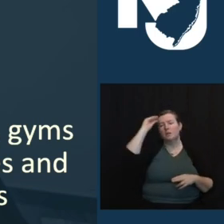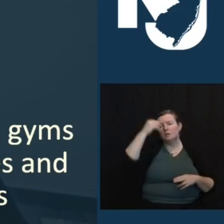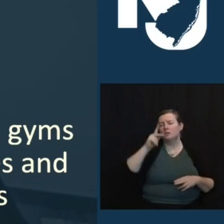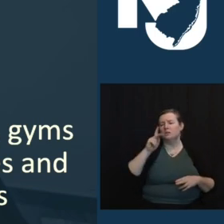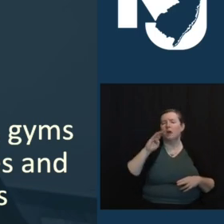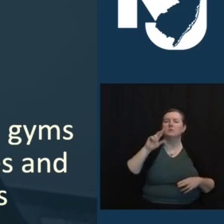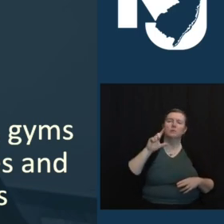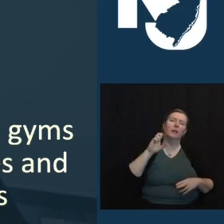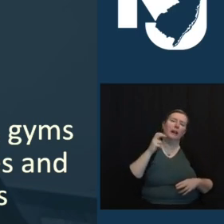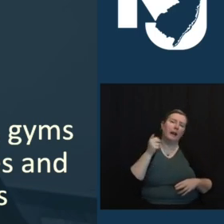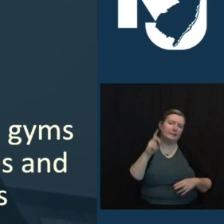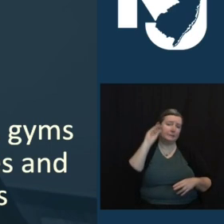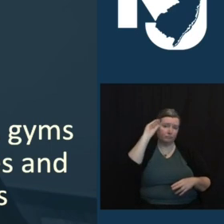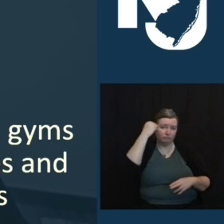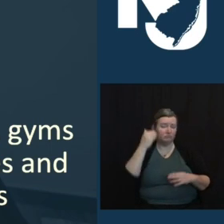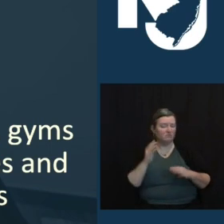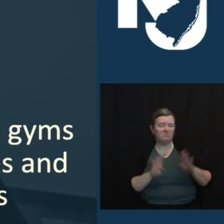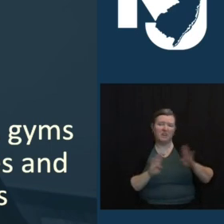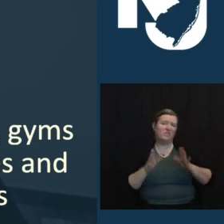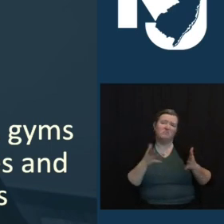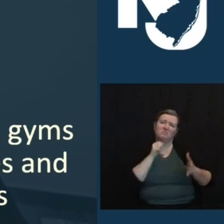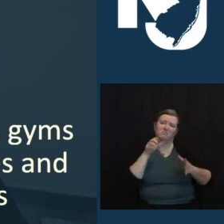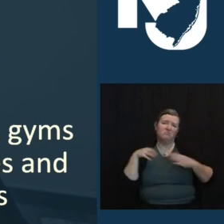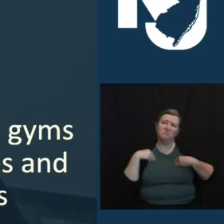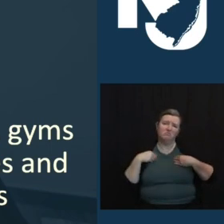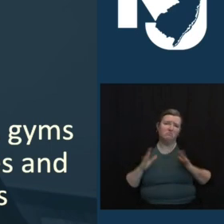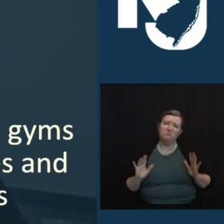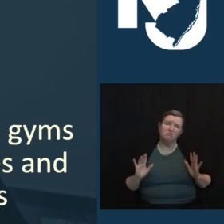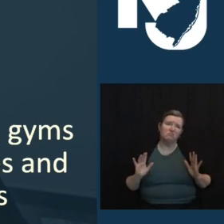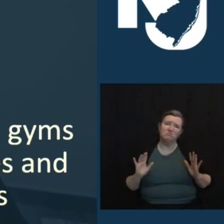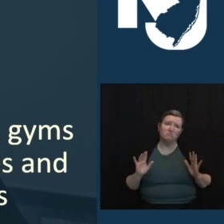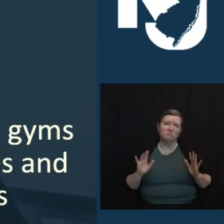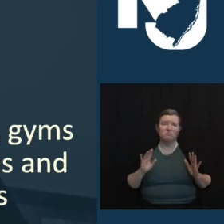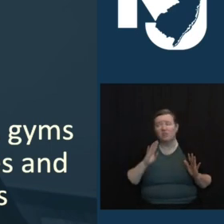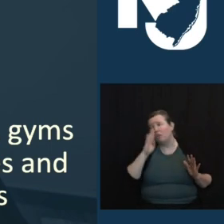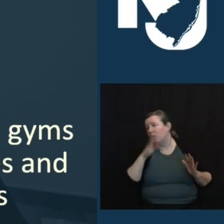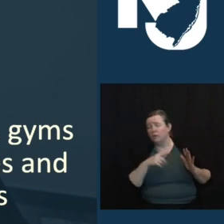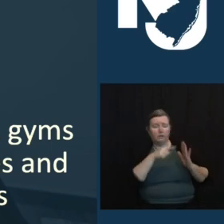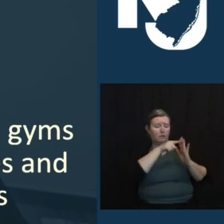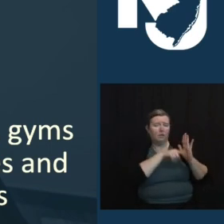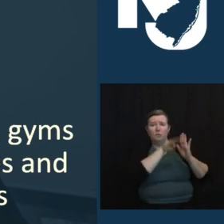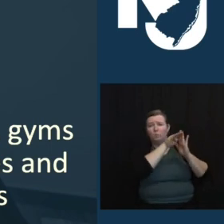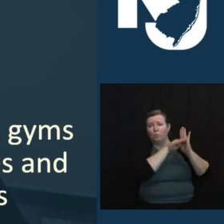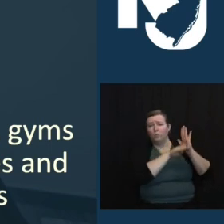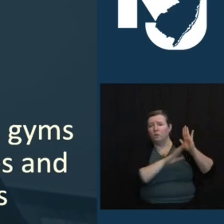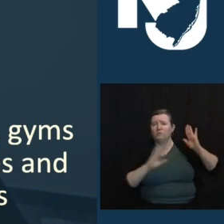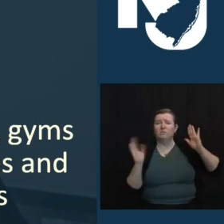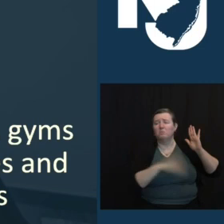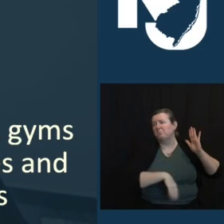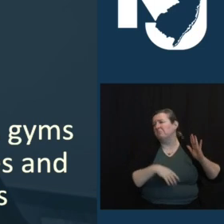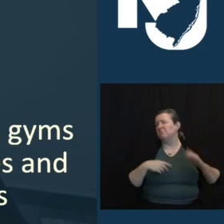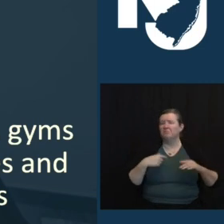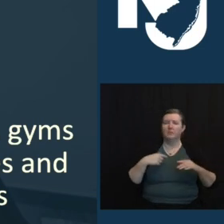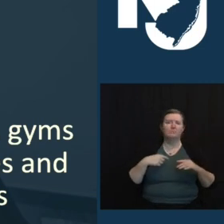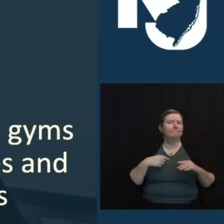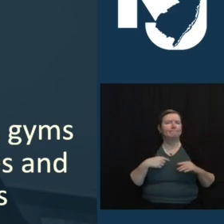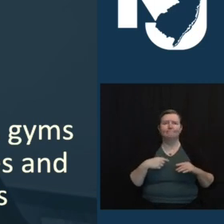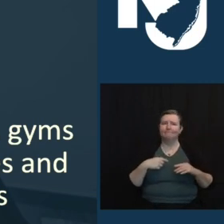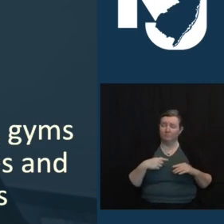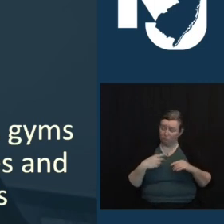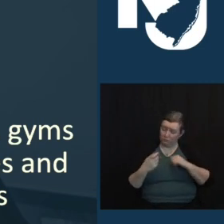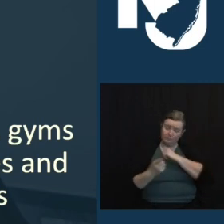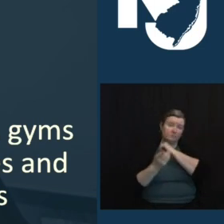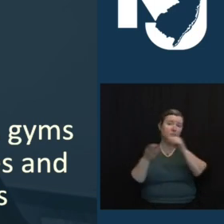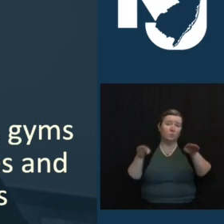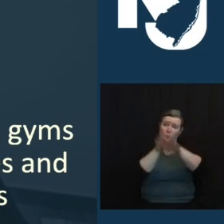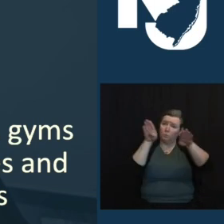in the past, we will not hesitate to shut down anyone crossing the line and putting the health and safety of their patrons and communities at risk.